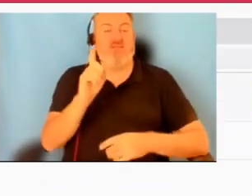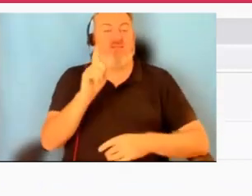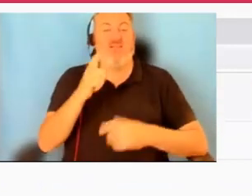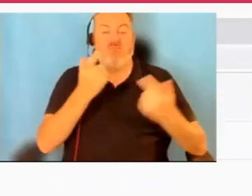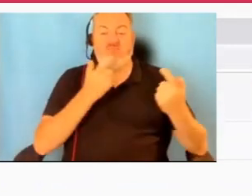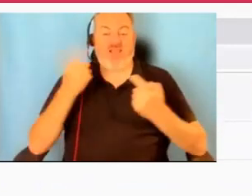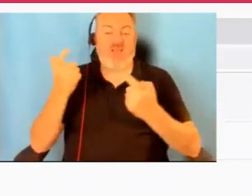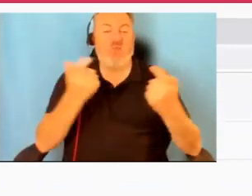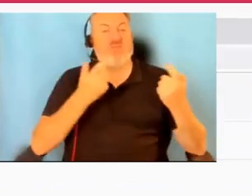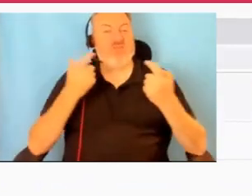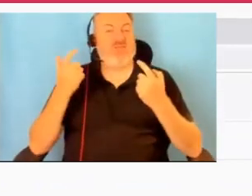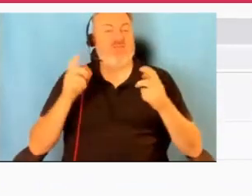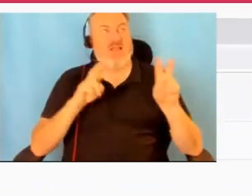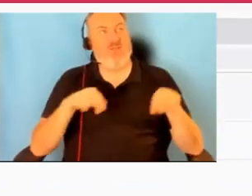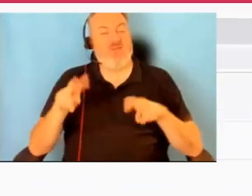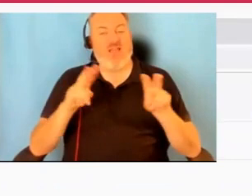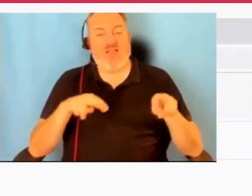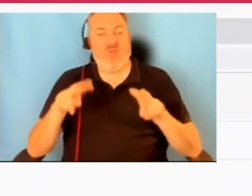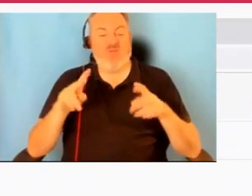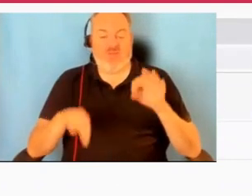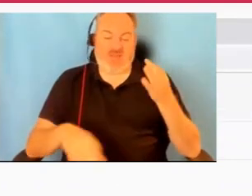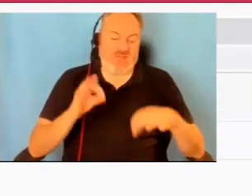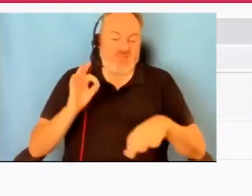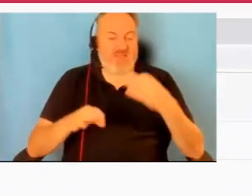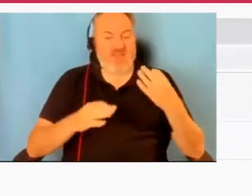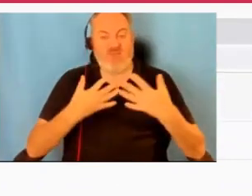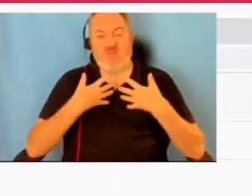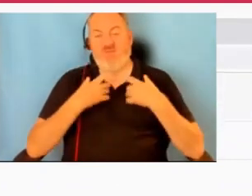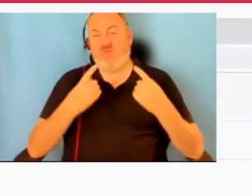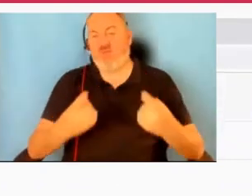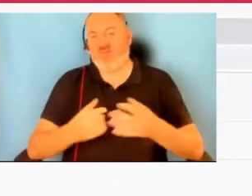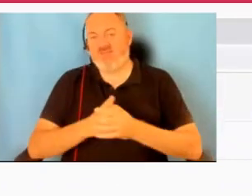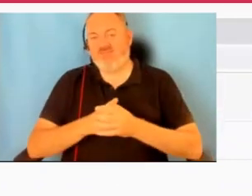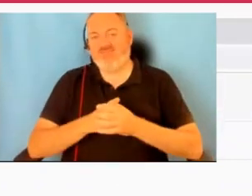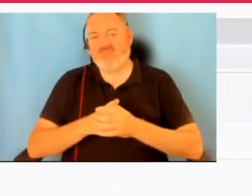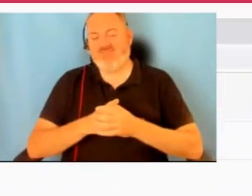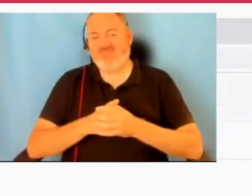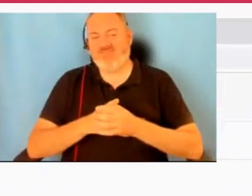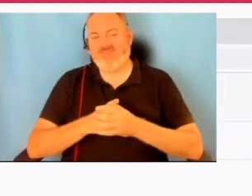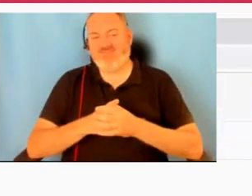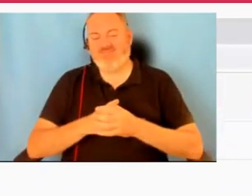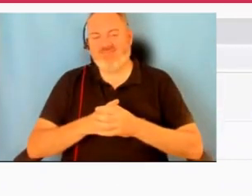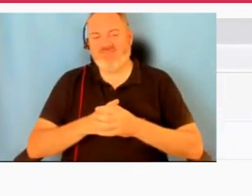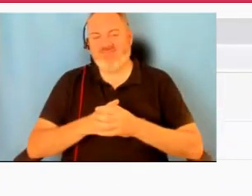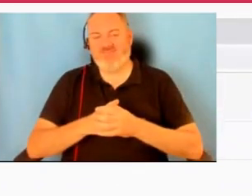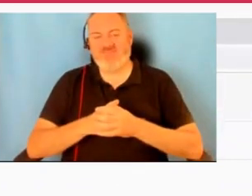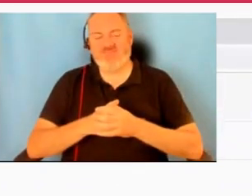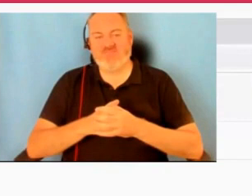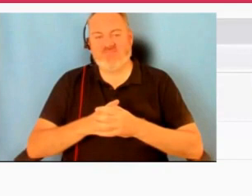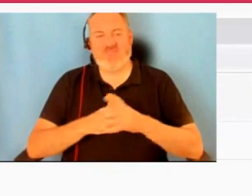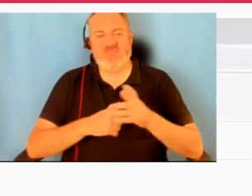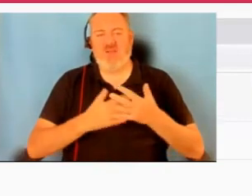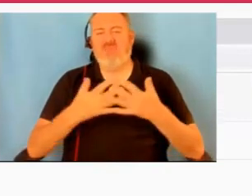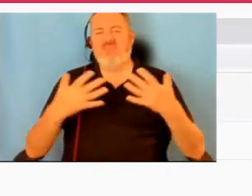the magnifying glass, which is called Browse, and you can just look through all the pieces of technology. There are not